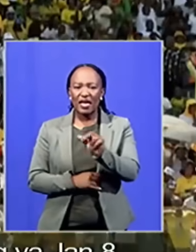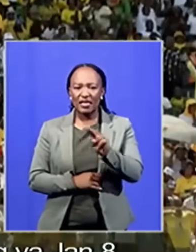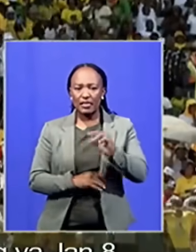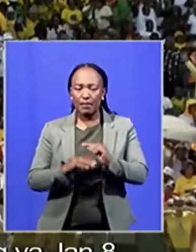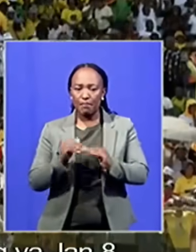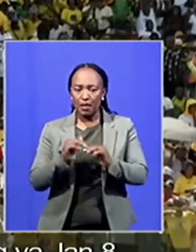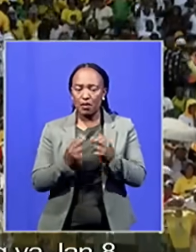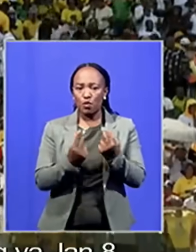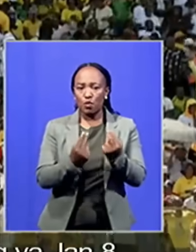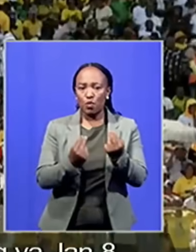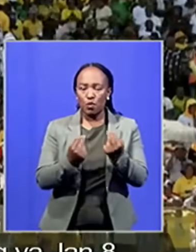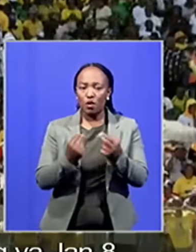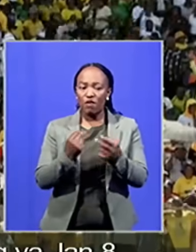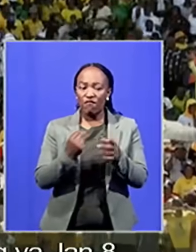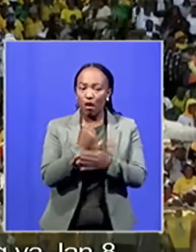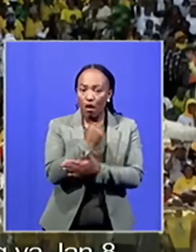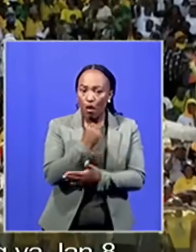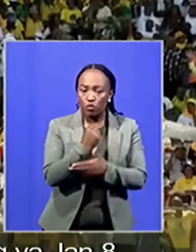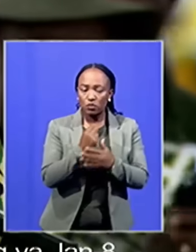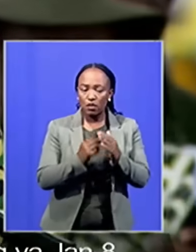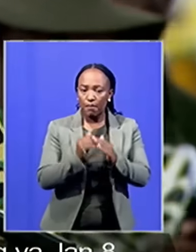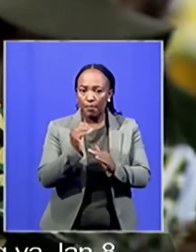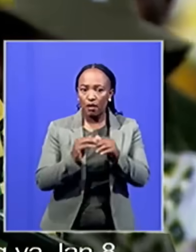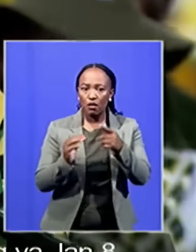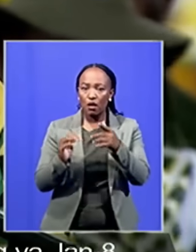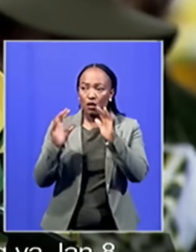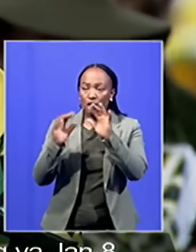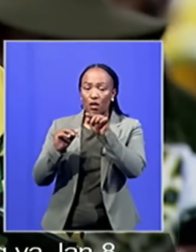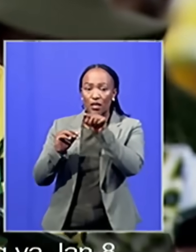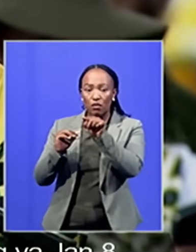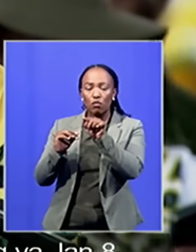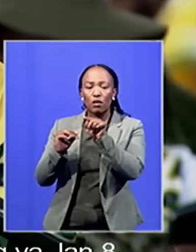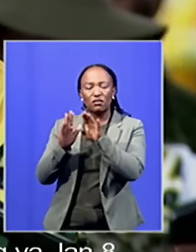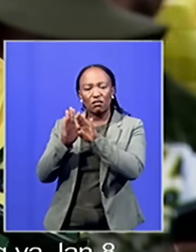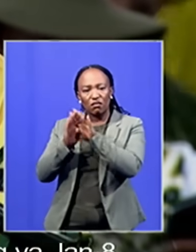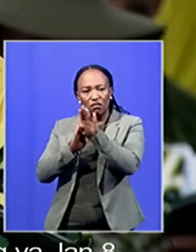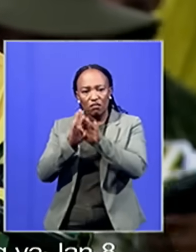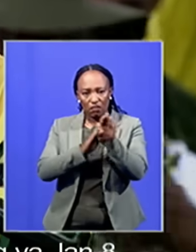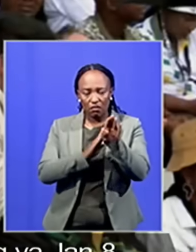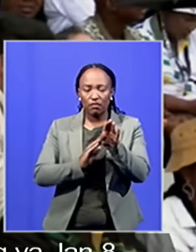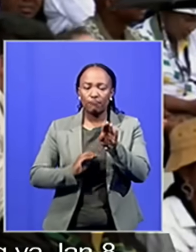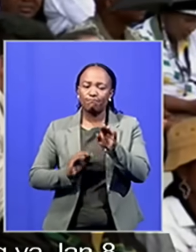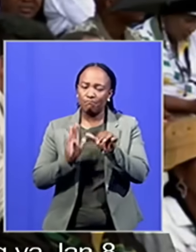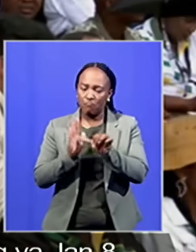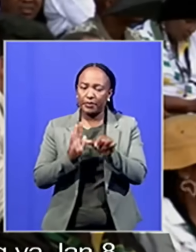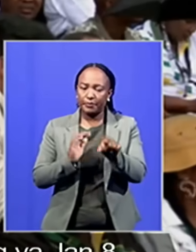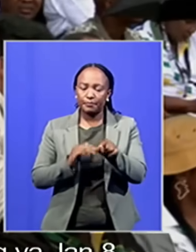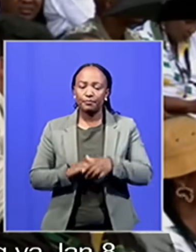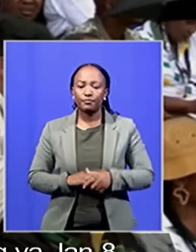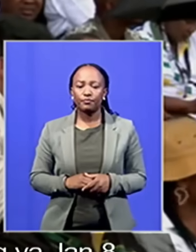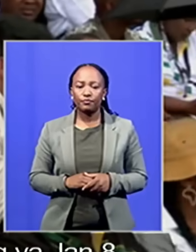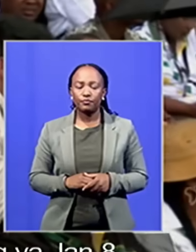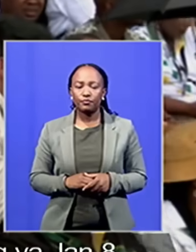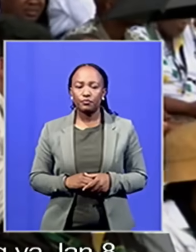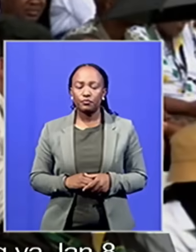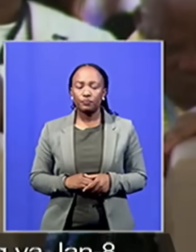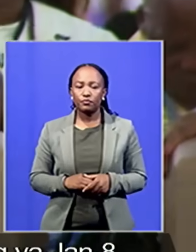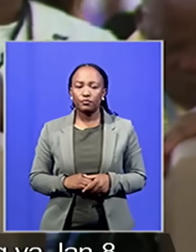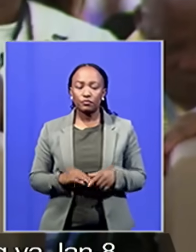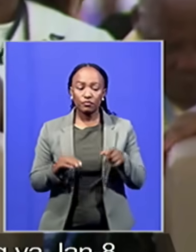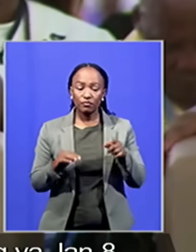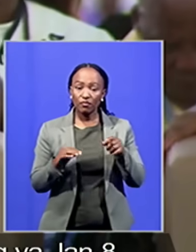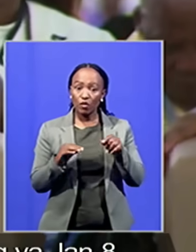le lefatshe le ntlafetseng e tla ba dintlha tsa bohlokwa kopanong ena. The lekgotla is going to be focusing on how do we